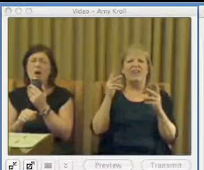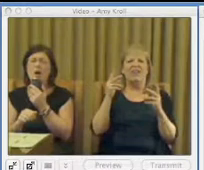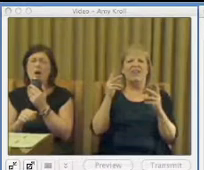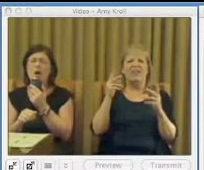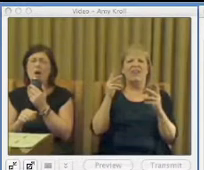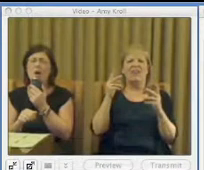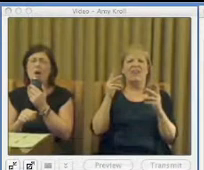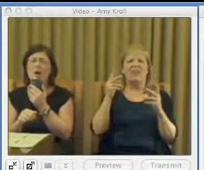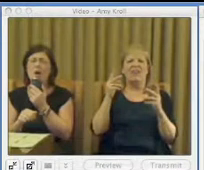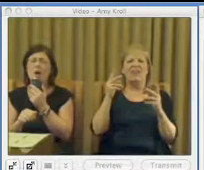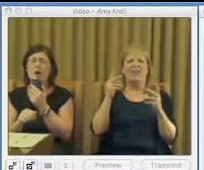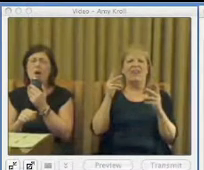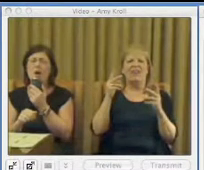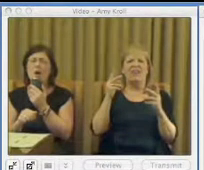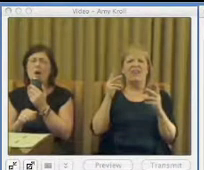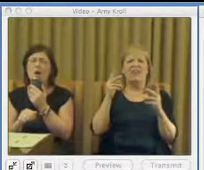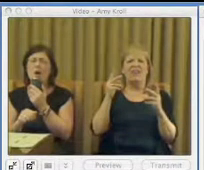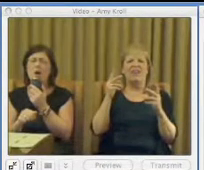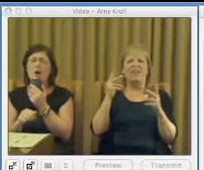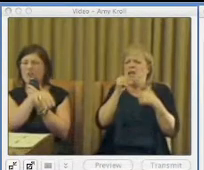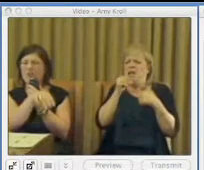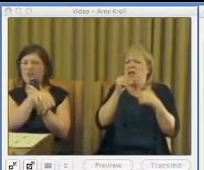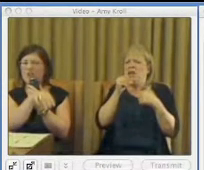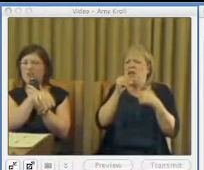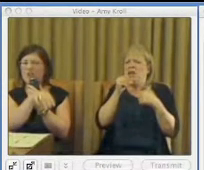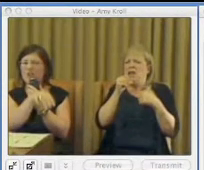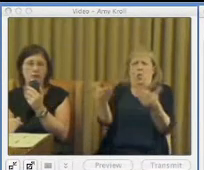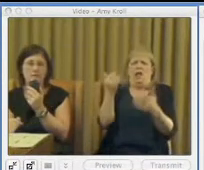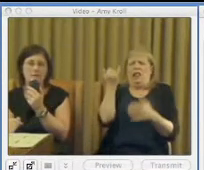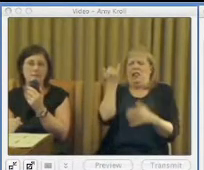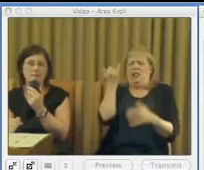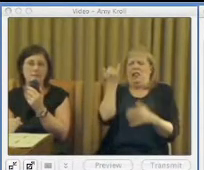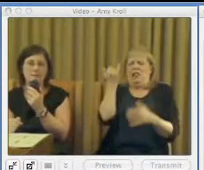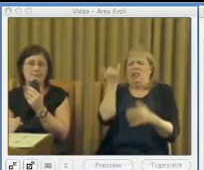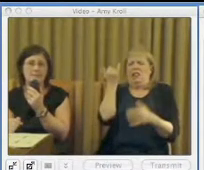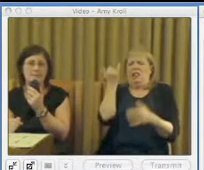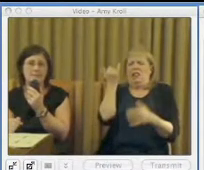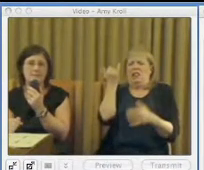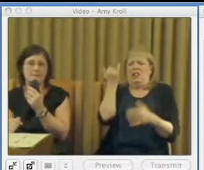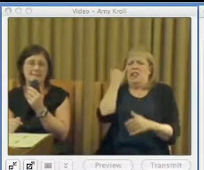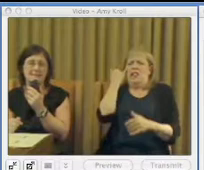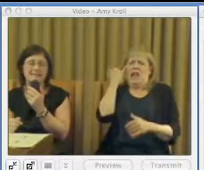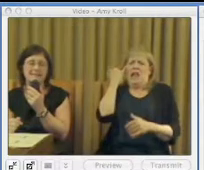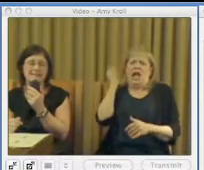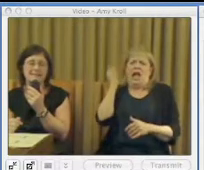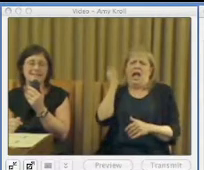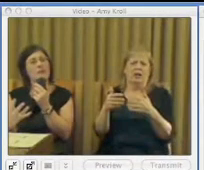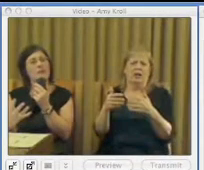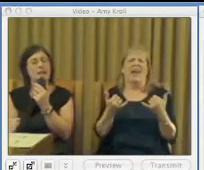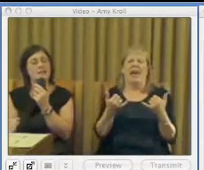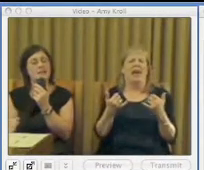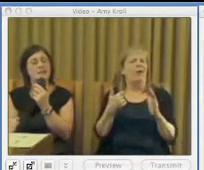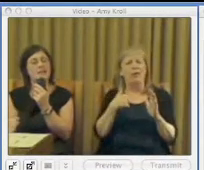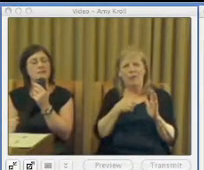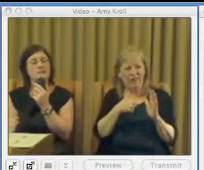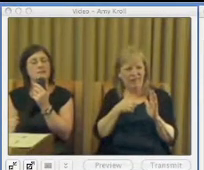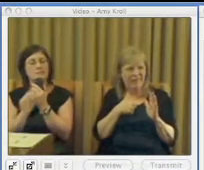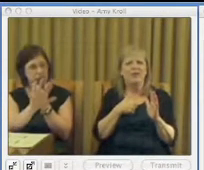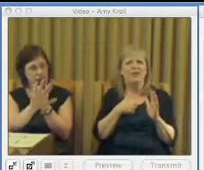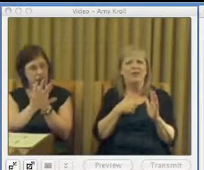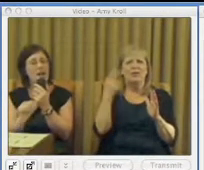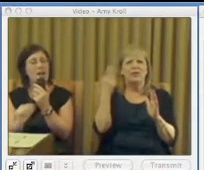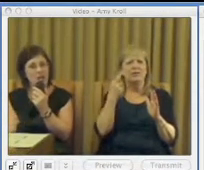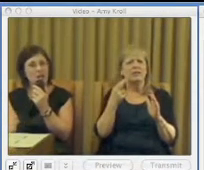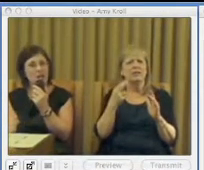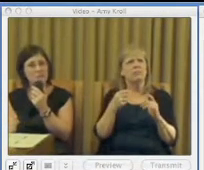here. You turn up an interpreting job, just pretend I'm not here, just carry on like that as if I'm not here. And now it's actually a way for us to